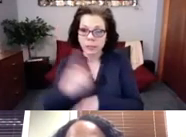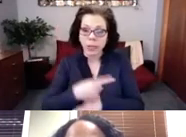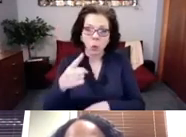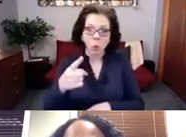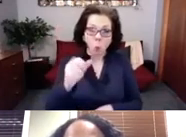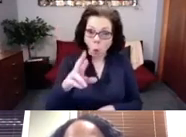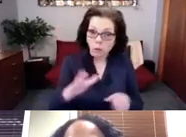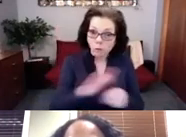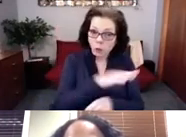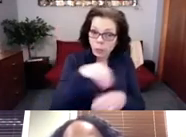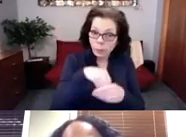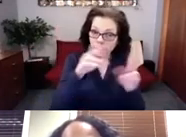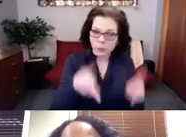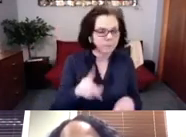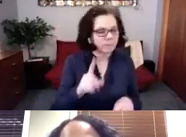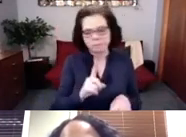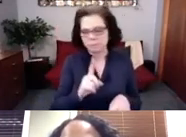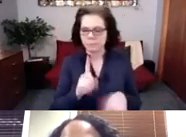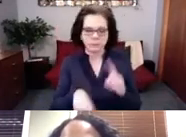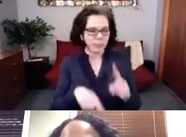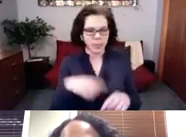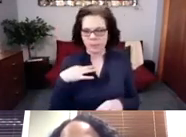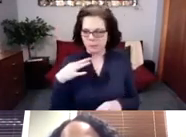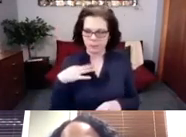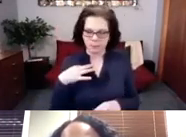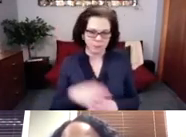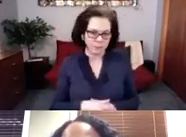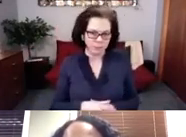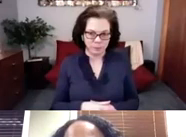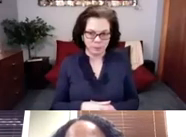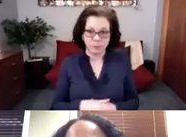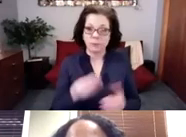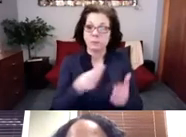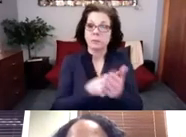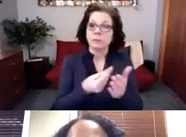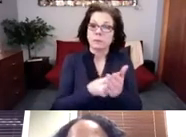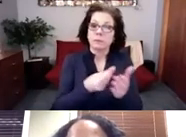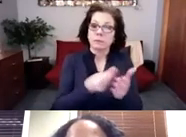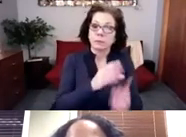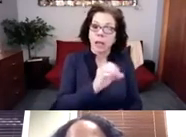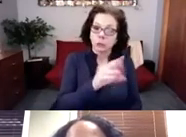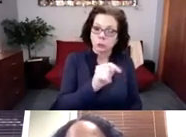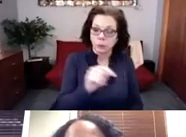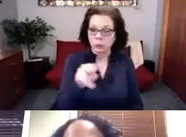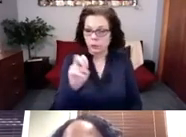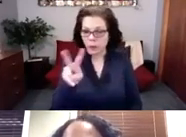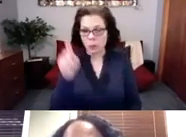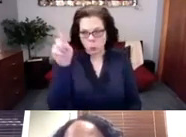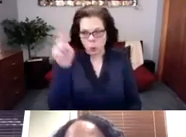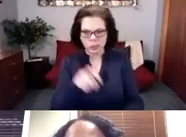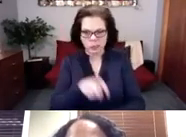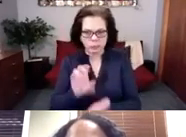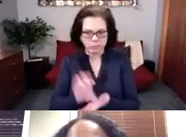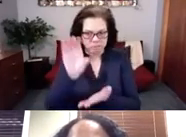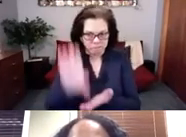not eligible. Funds for October and November will be issued in one issuance, and the funds will be added